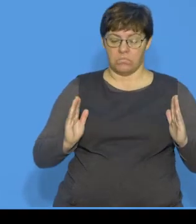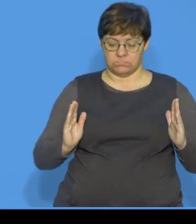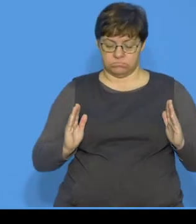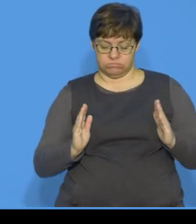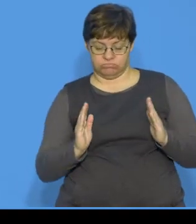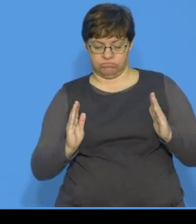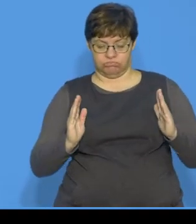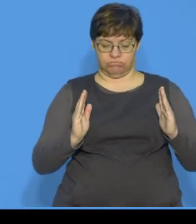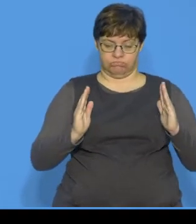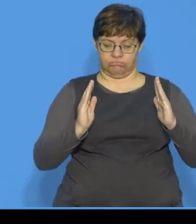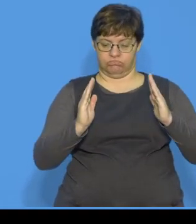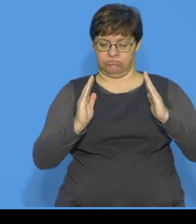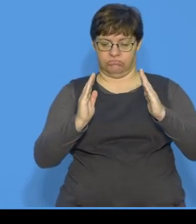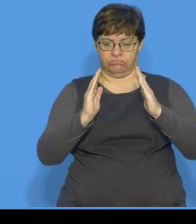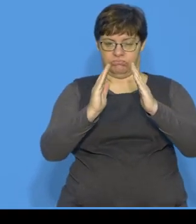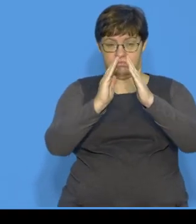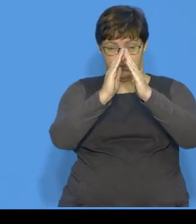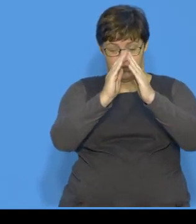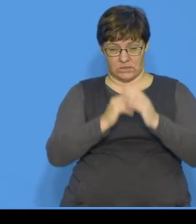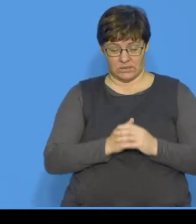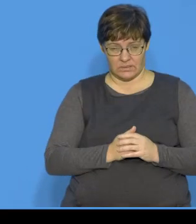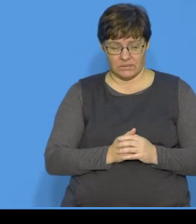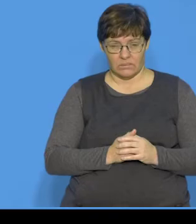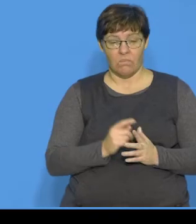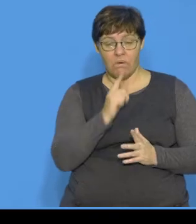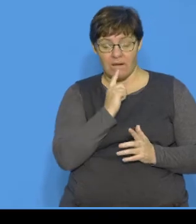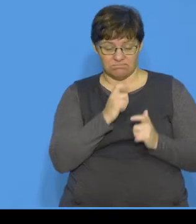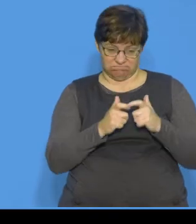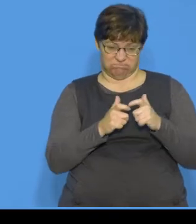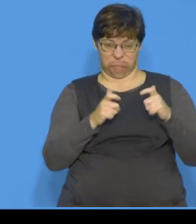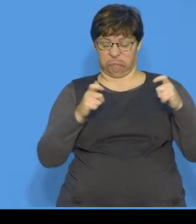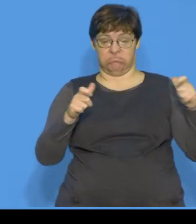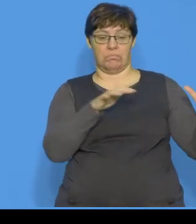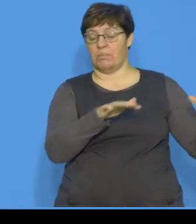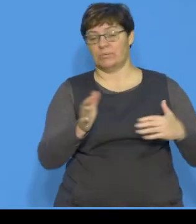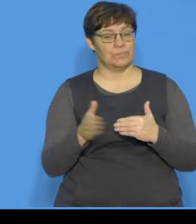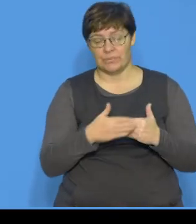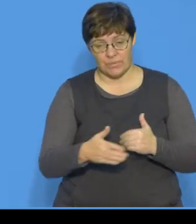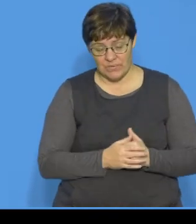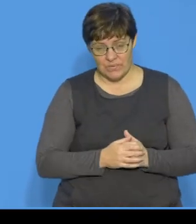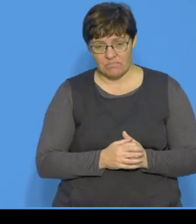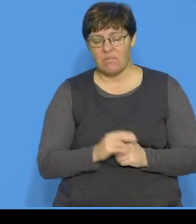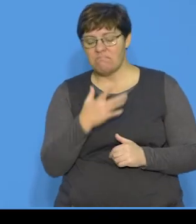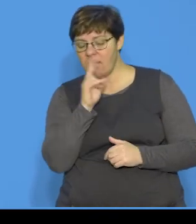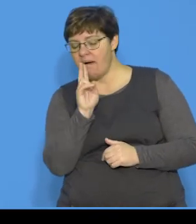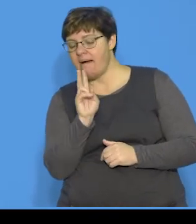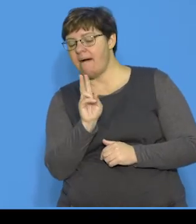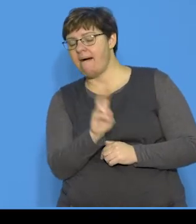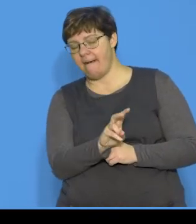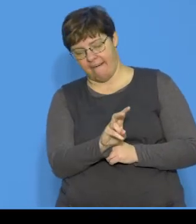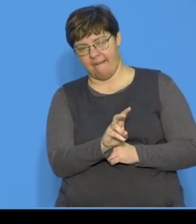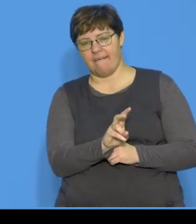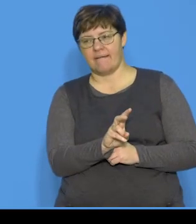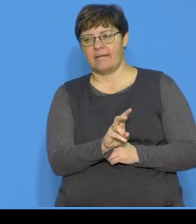happening with that typical expanding population. We're starting to see